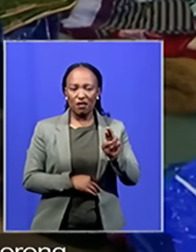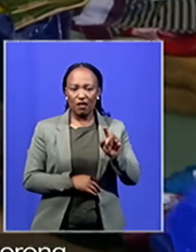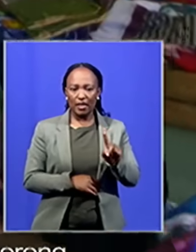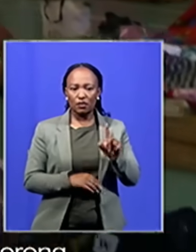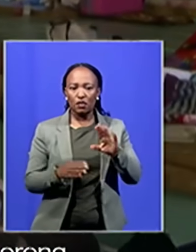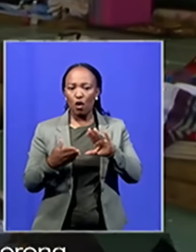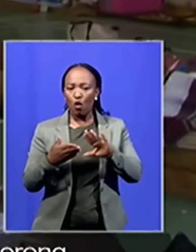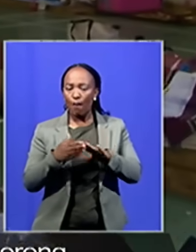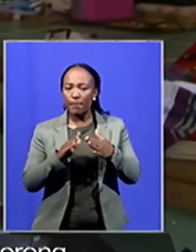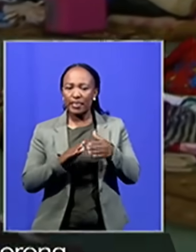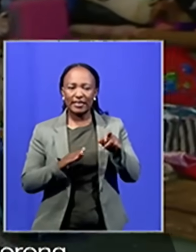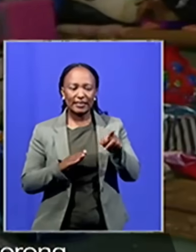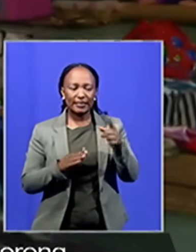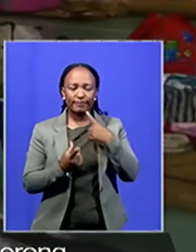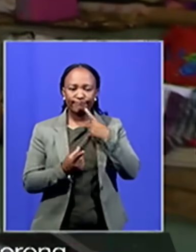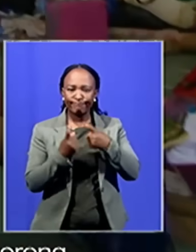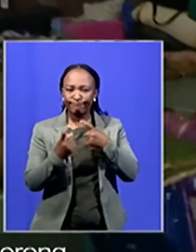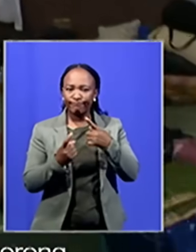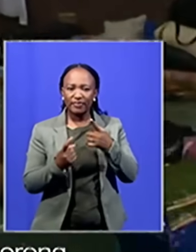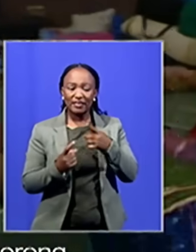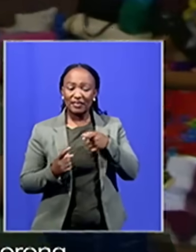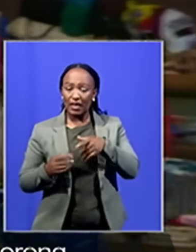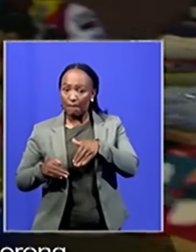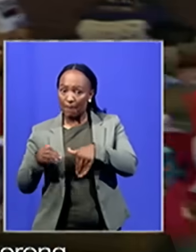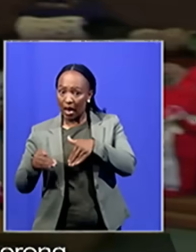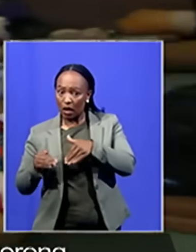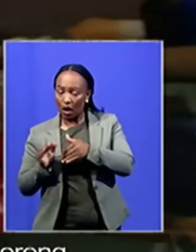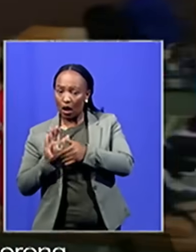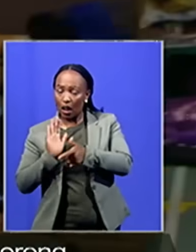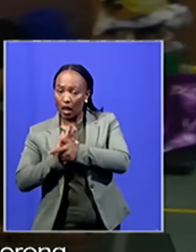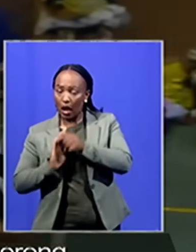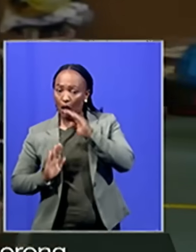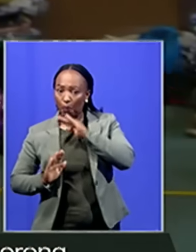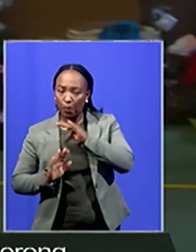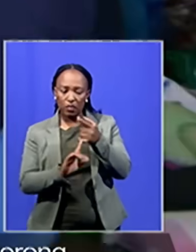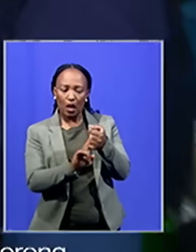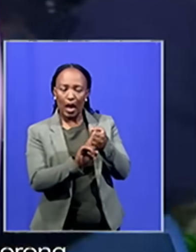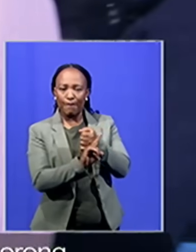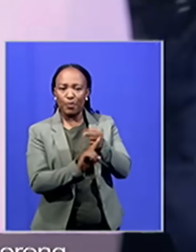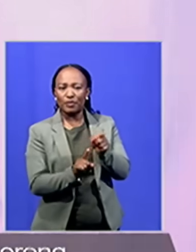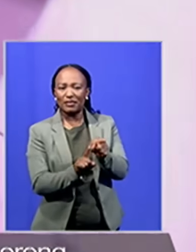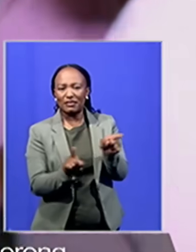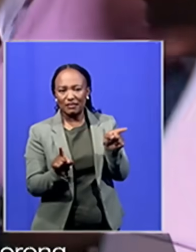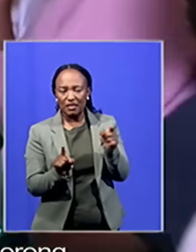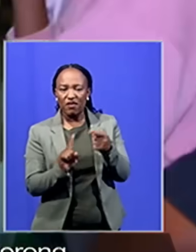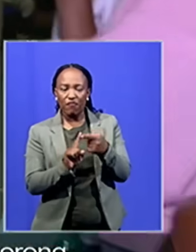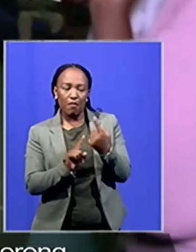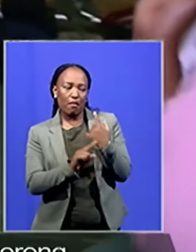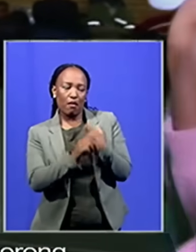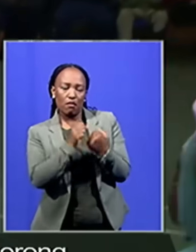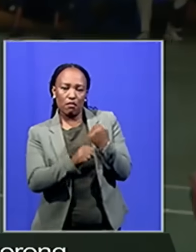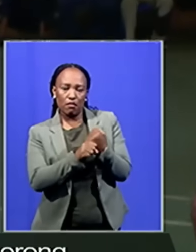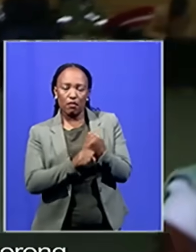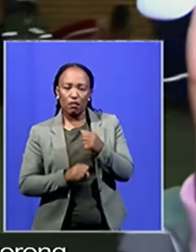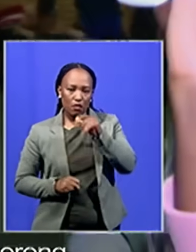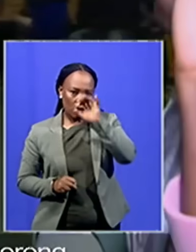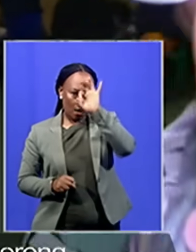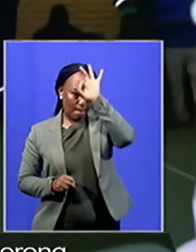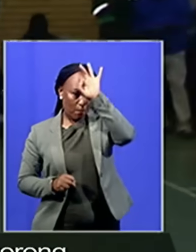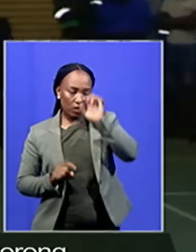ka hore ba hloriswa le ho susetswa ke barafi ba seng molaong ho tloha ngwahola. Sehlopha sa sepolesa se tla